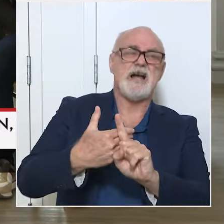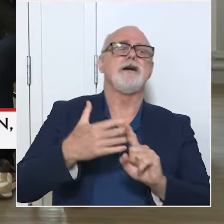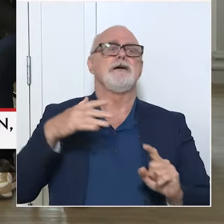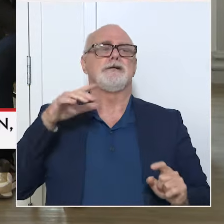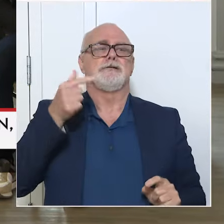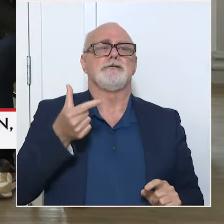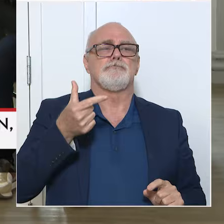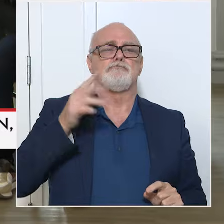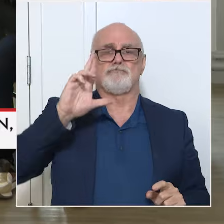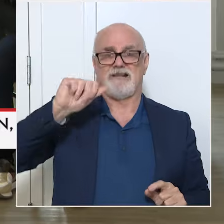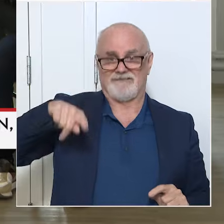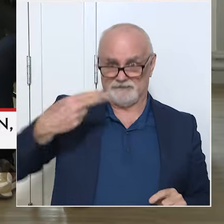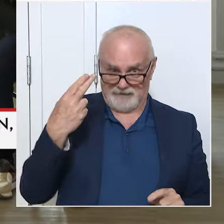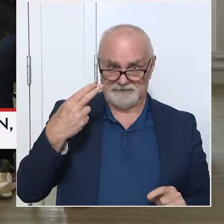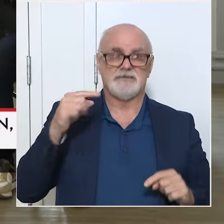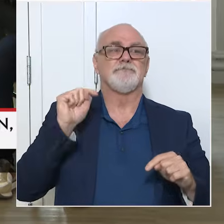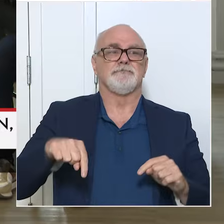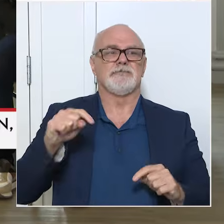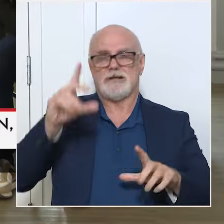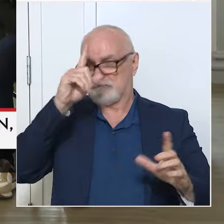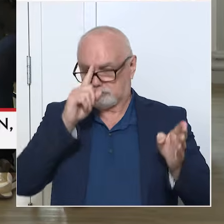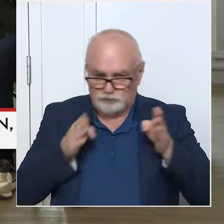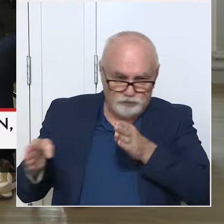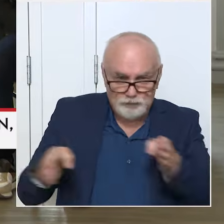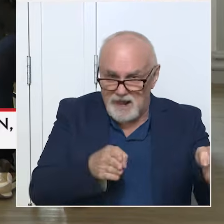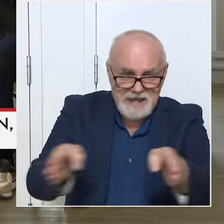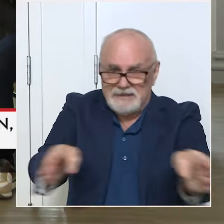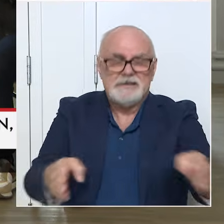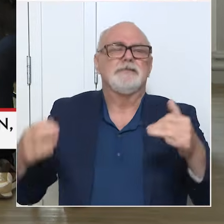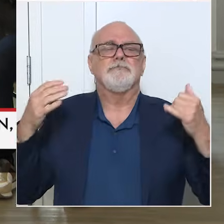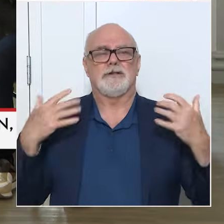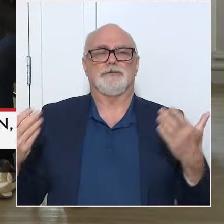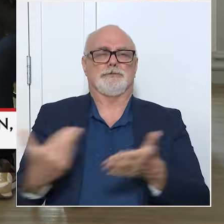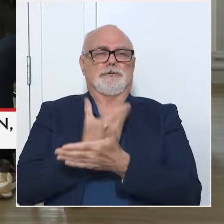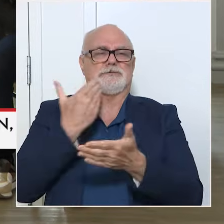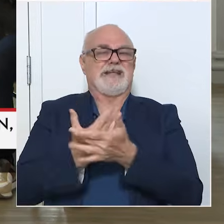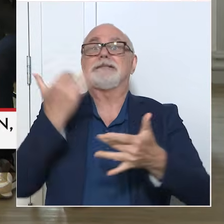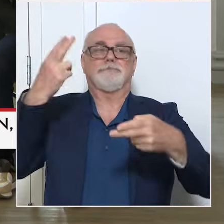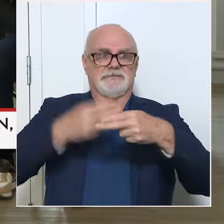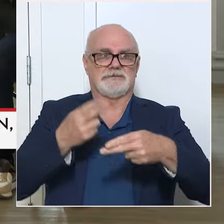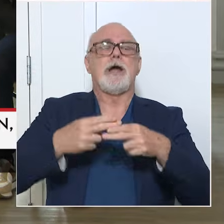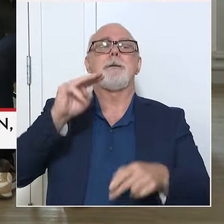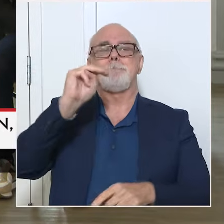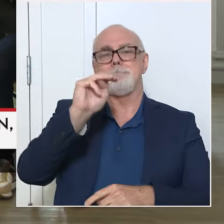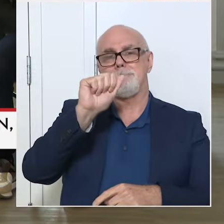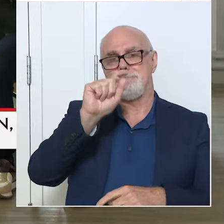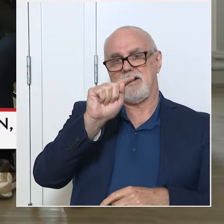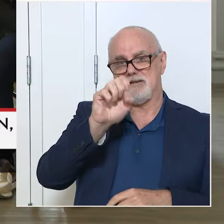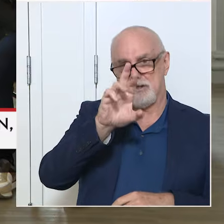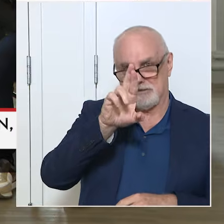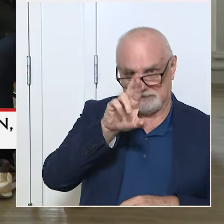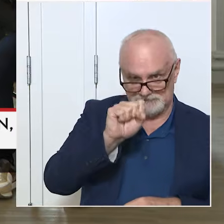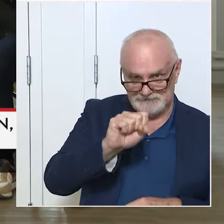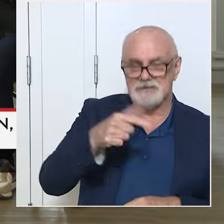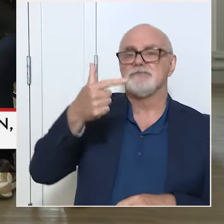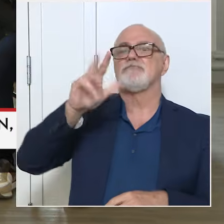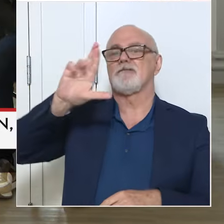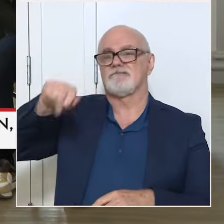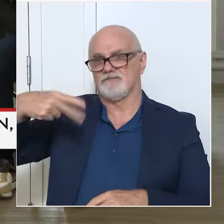Strategy is now Matters Graph. So thank you for all embracing that new name, which is new to us officially